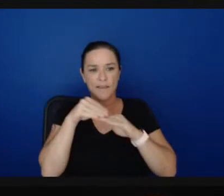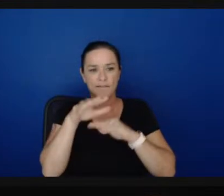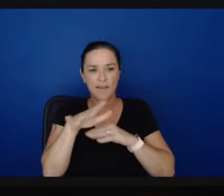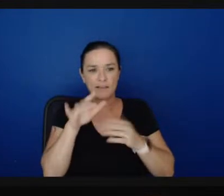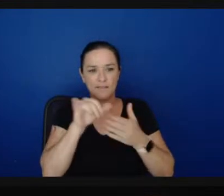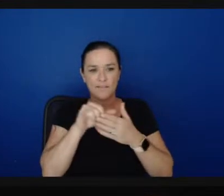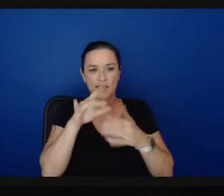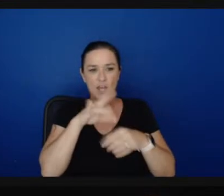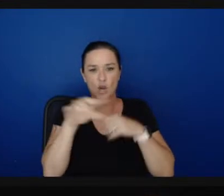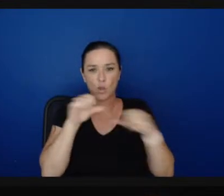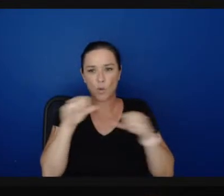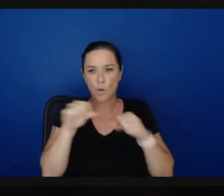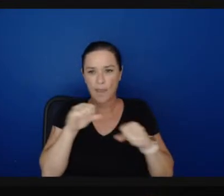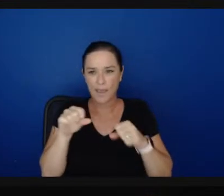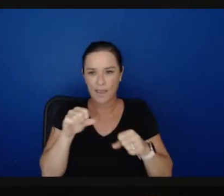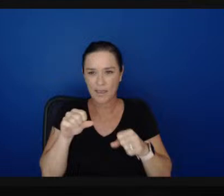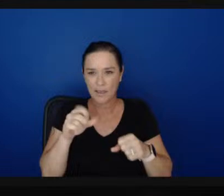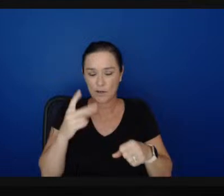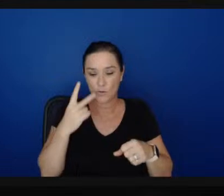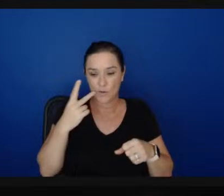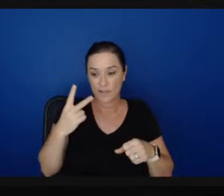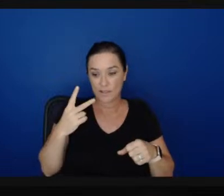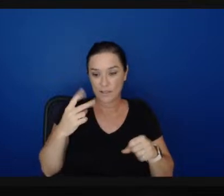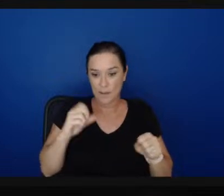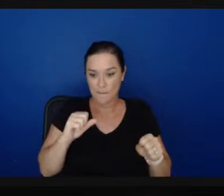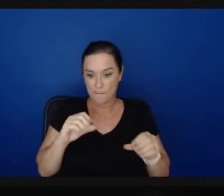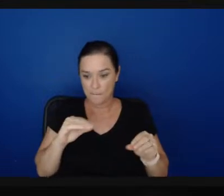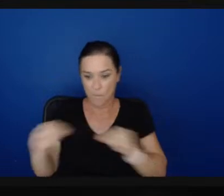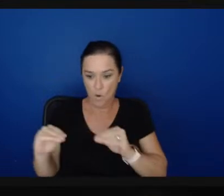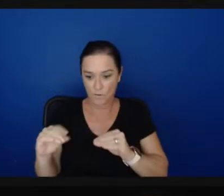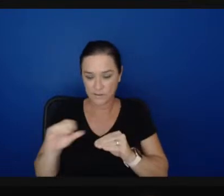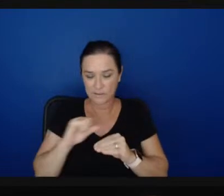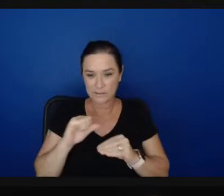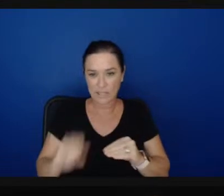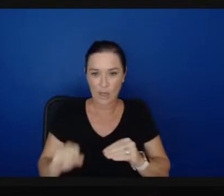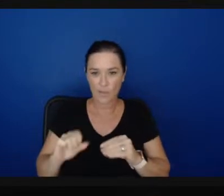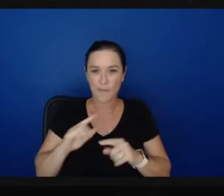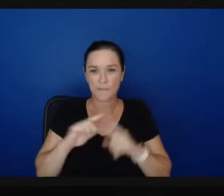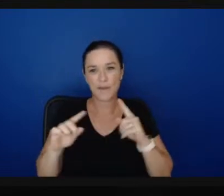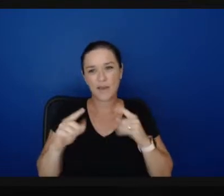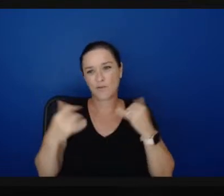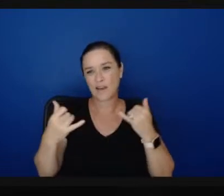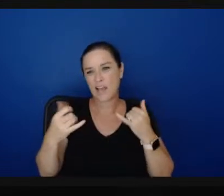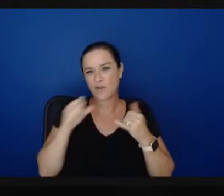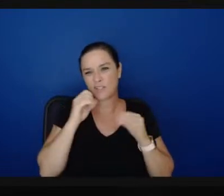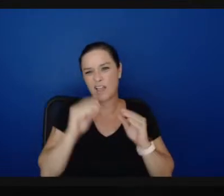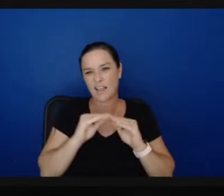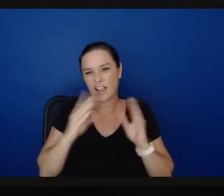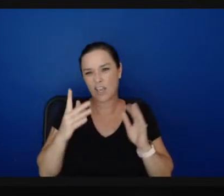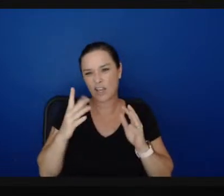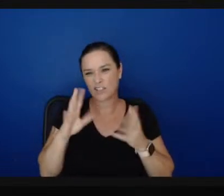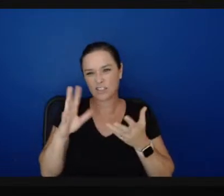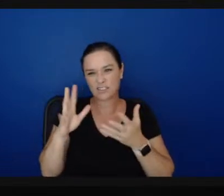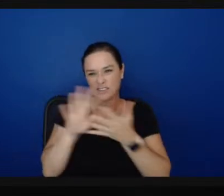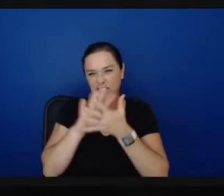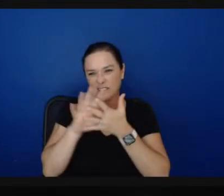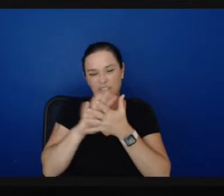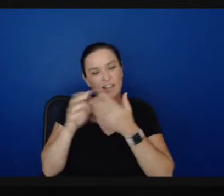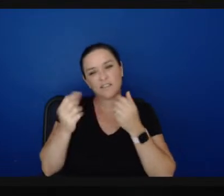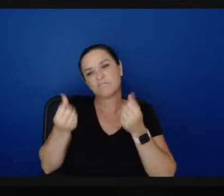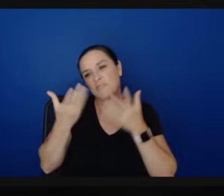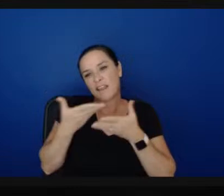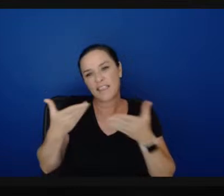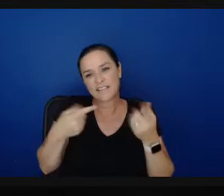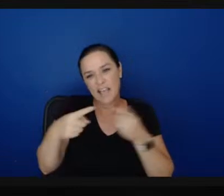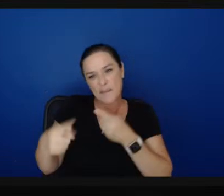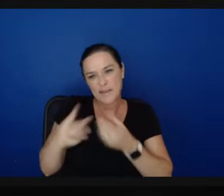we see the south flank take a jolt to the south? And thus far, it's not really quite clear. It's just hidden in the middle of the noise of some of these